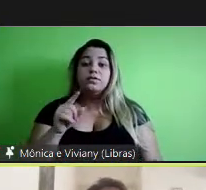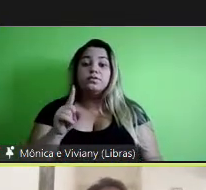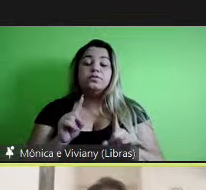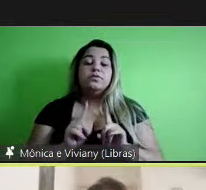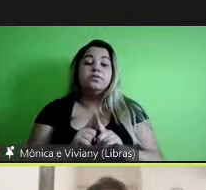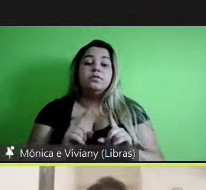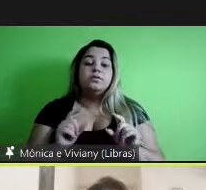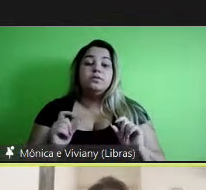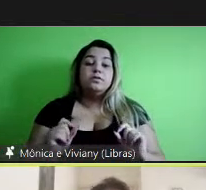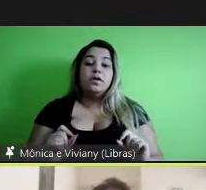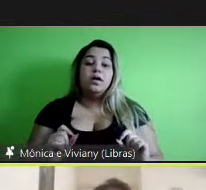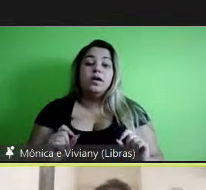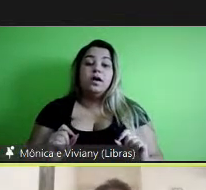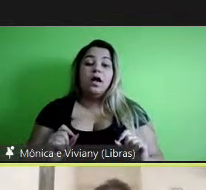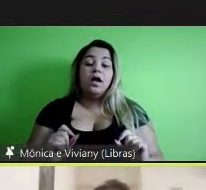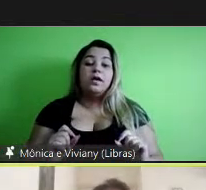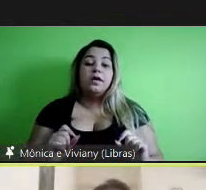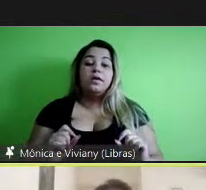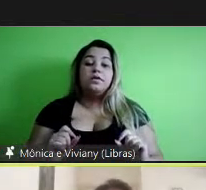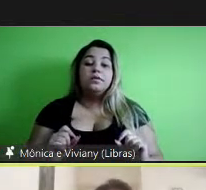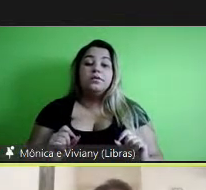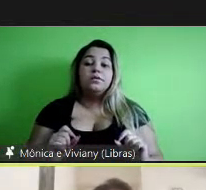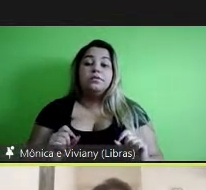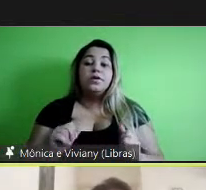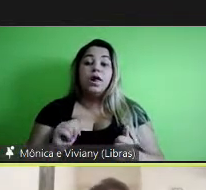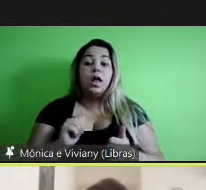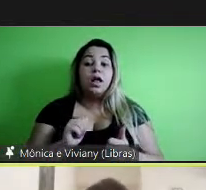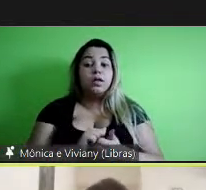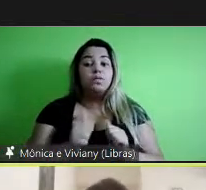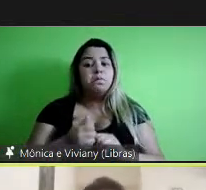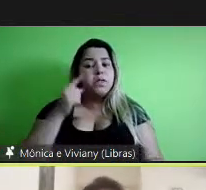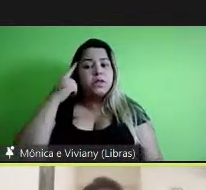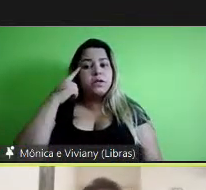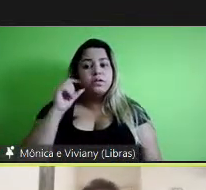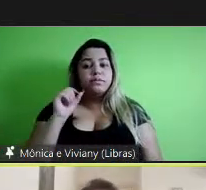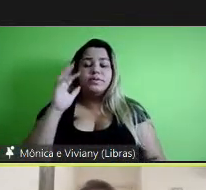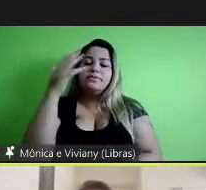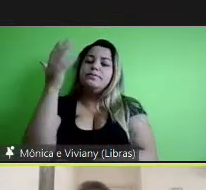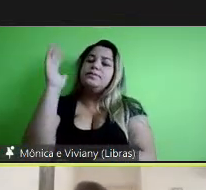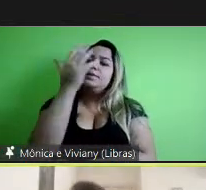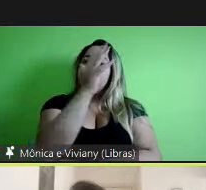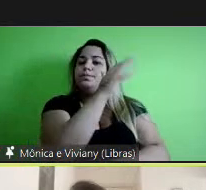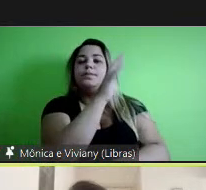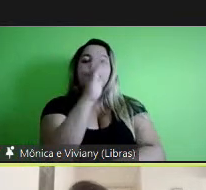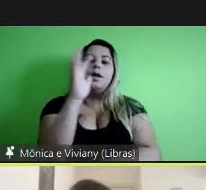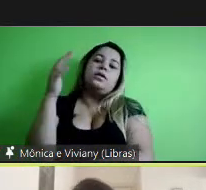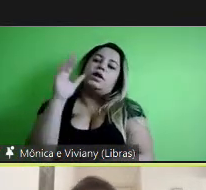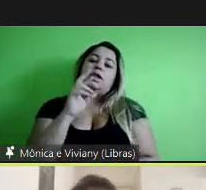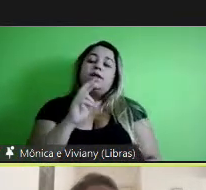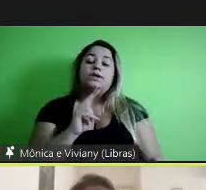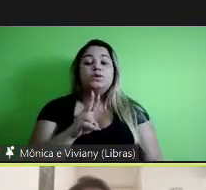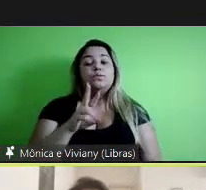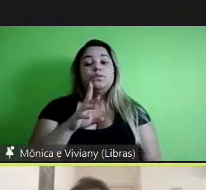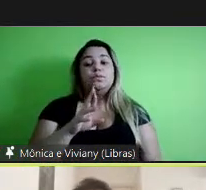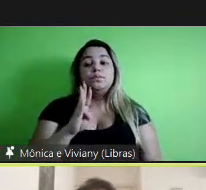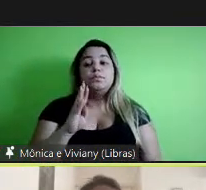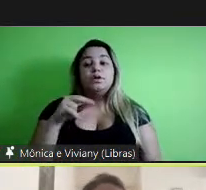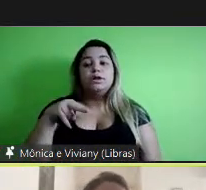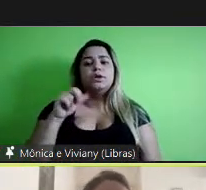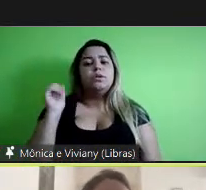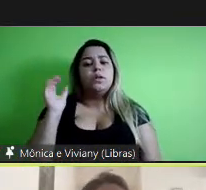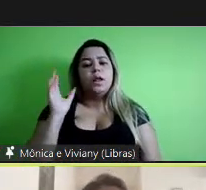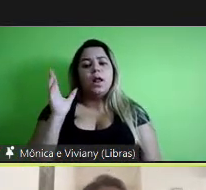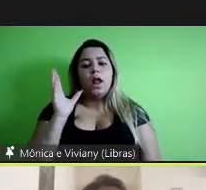not talk much, but you can explore a lot, education, and to think about the forests. And